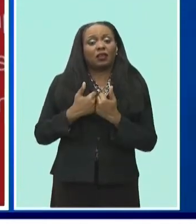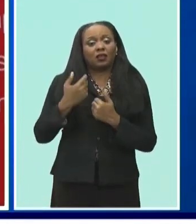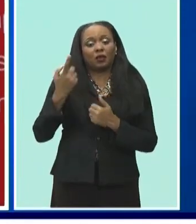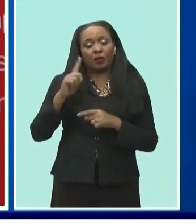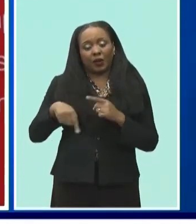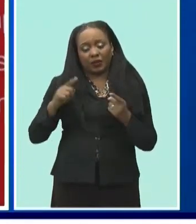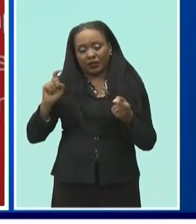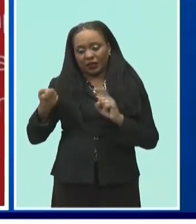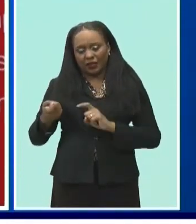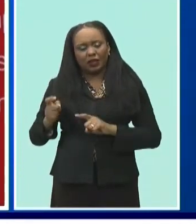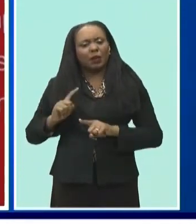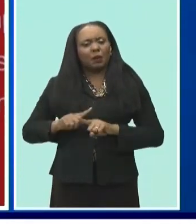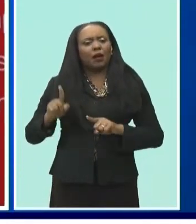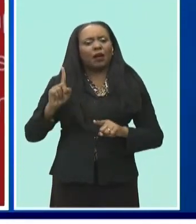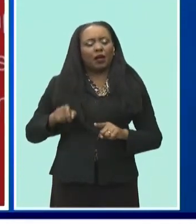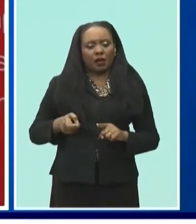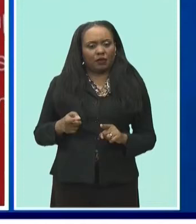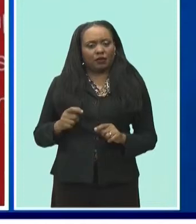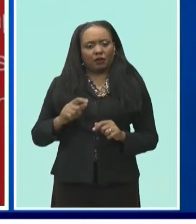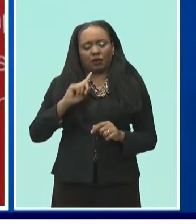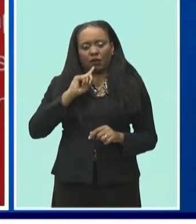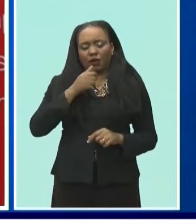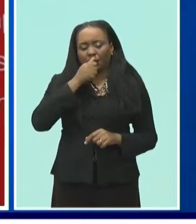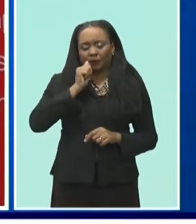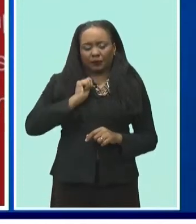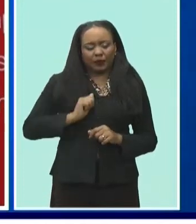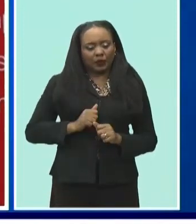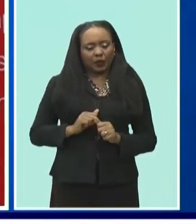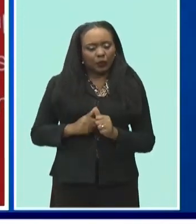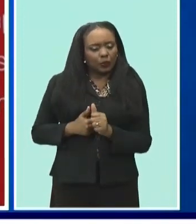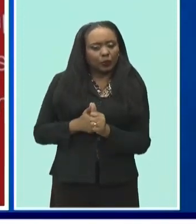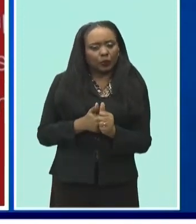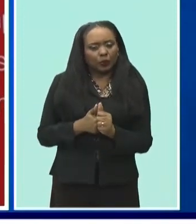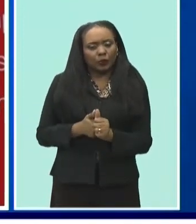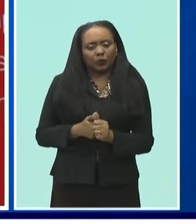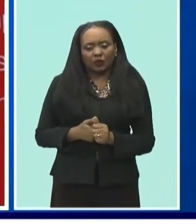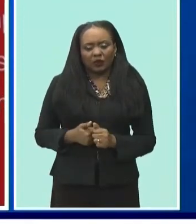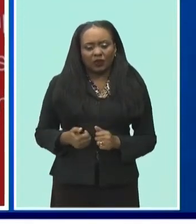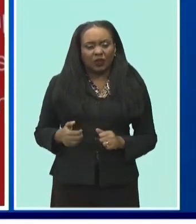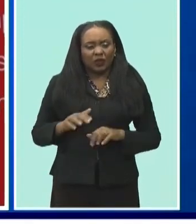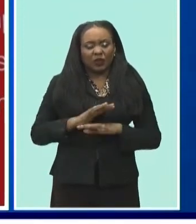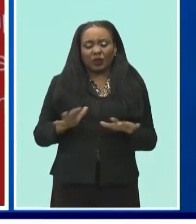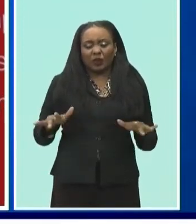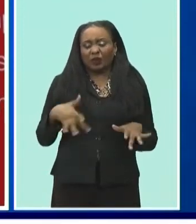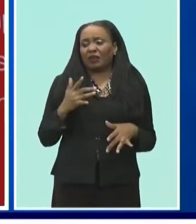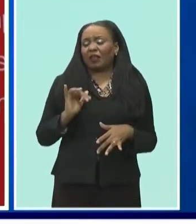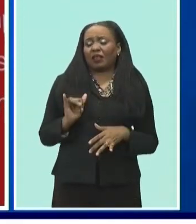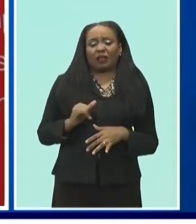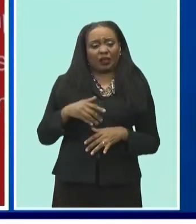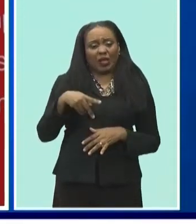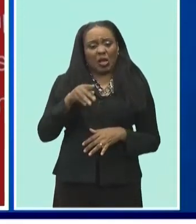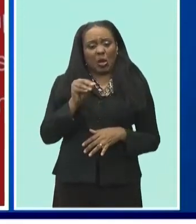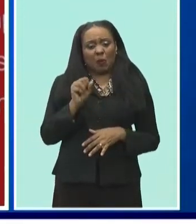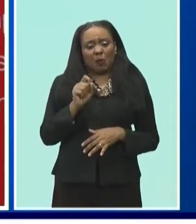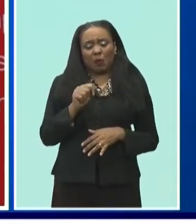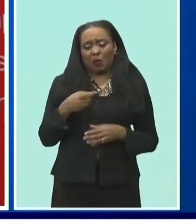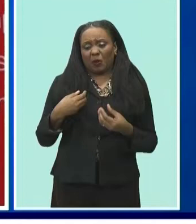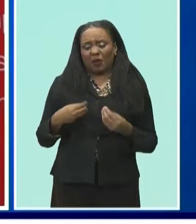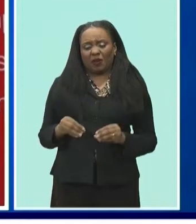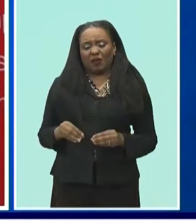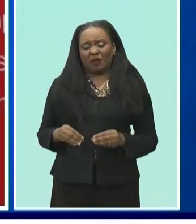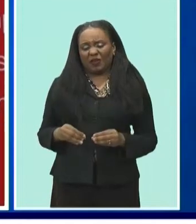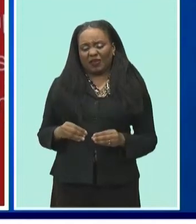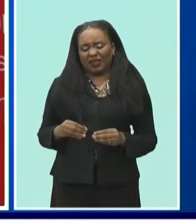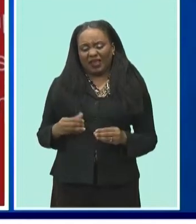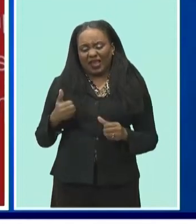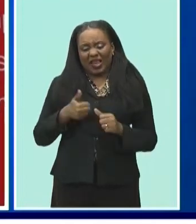proactive rather than reactive if we are to survive. Instead of falling into obsolescence, the Post needs to adapt quickly to the demands of